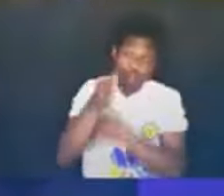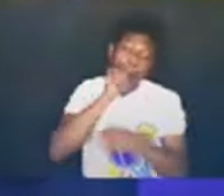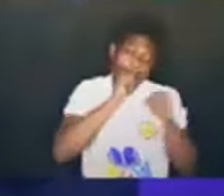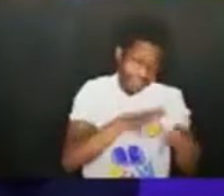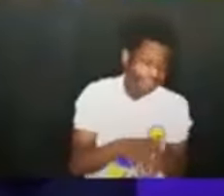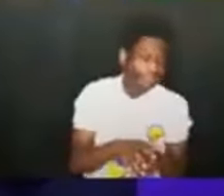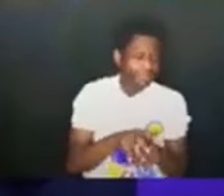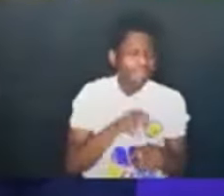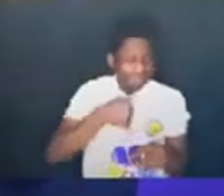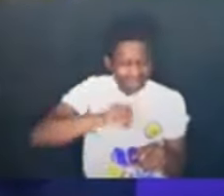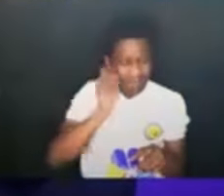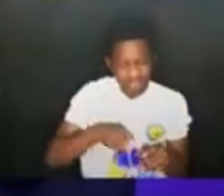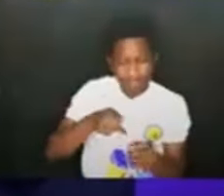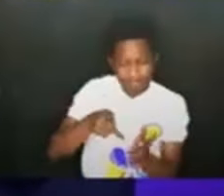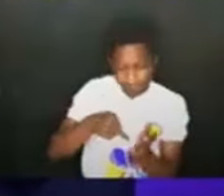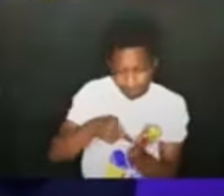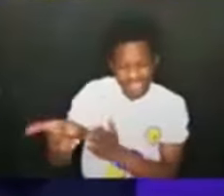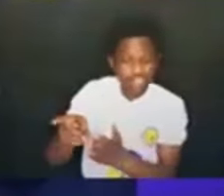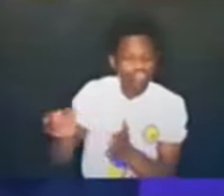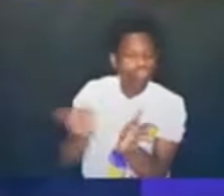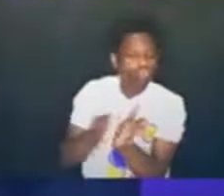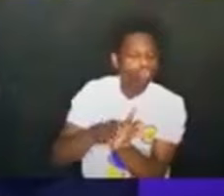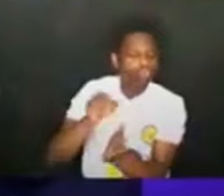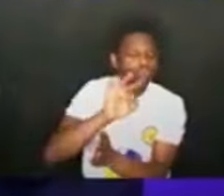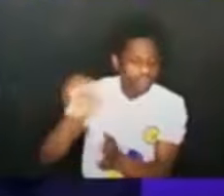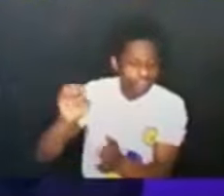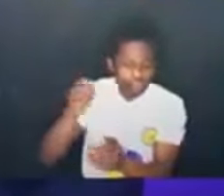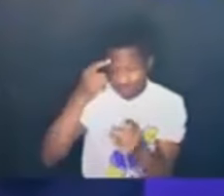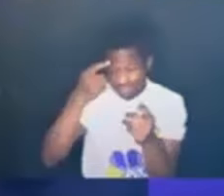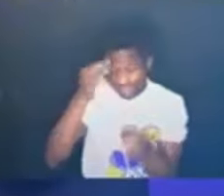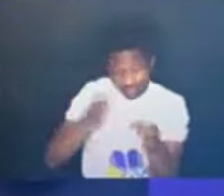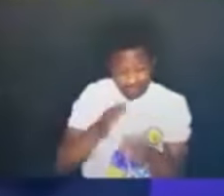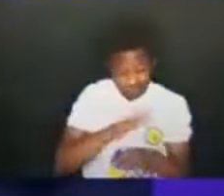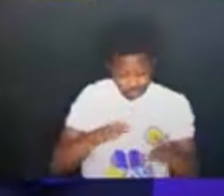school fees if your children are at a school going age. And